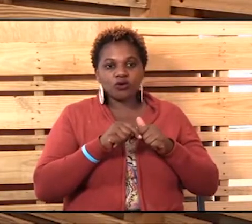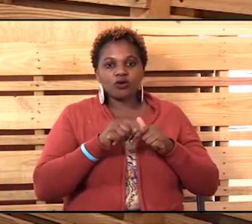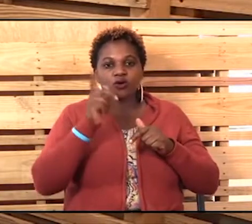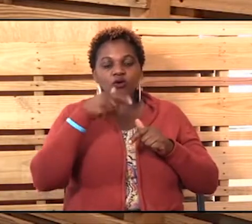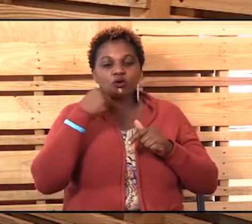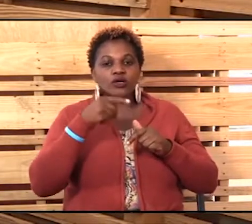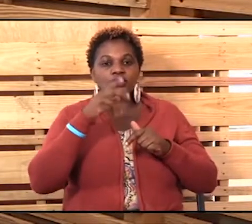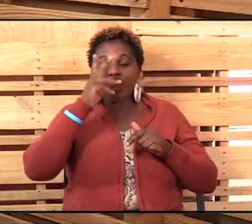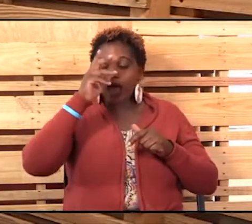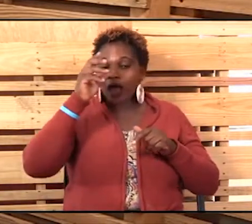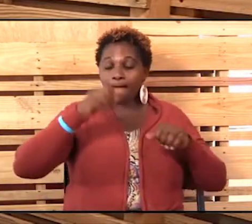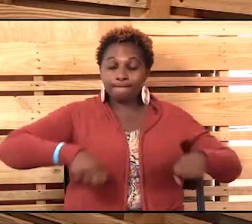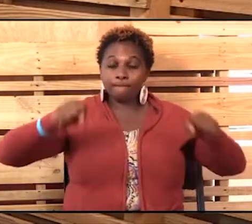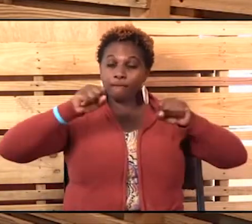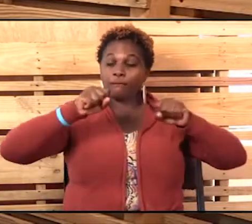a superhero?